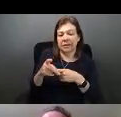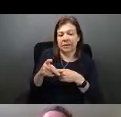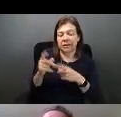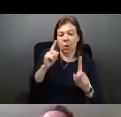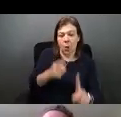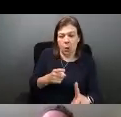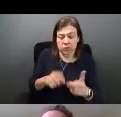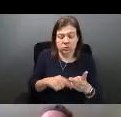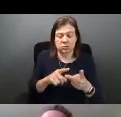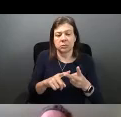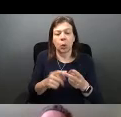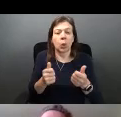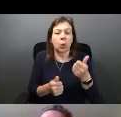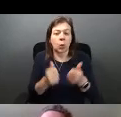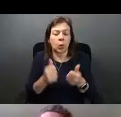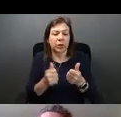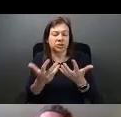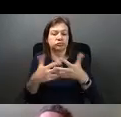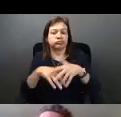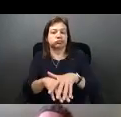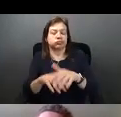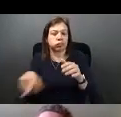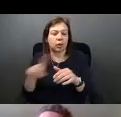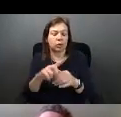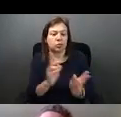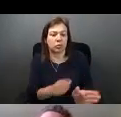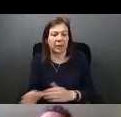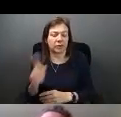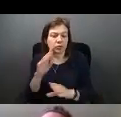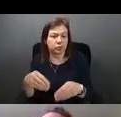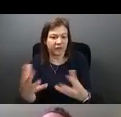us what accommodations you will be prepared to provide.